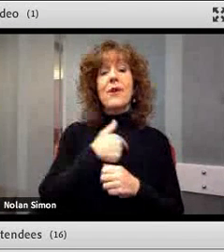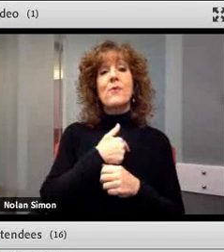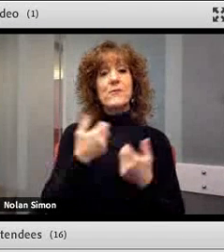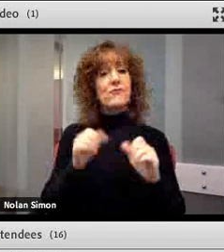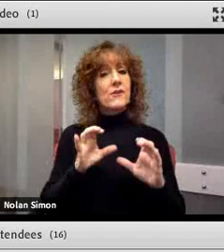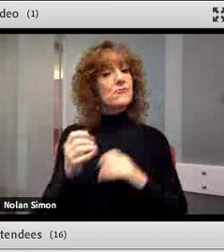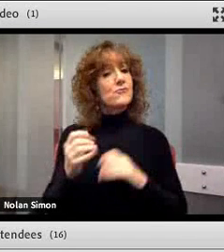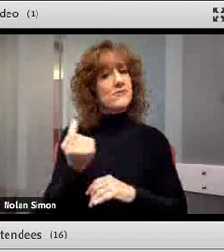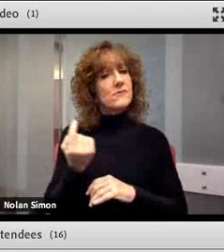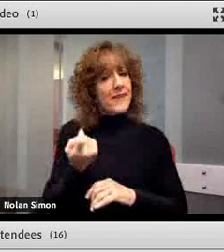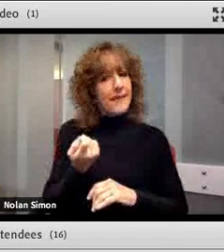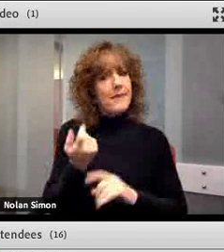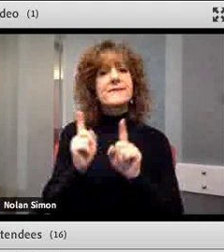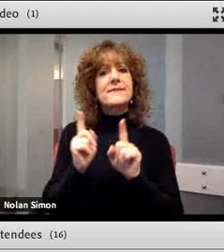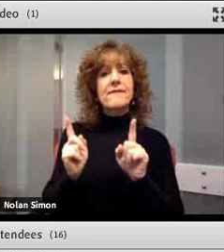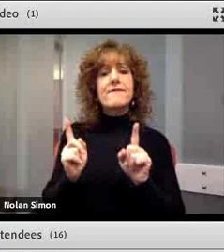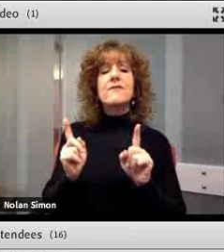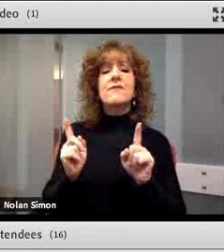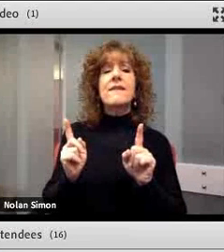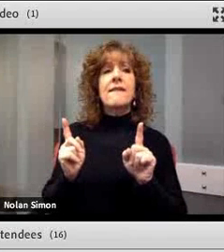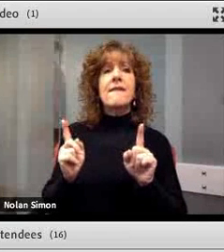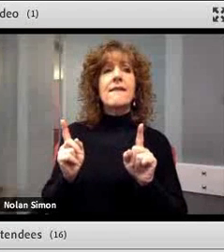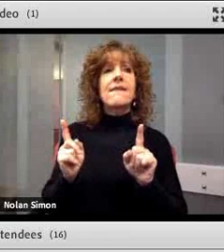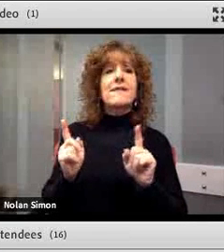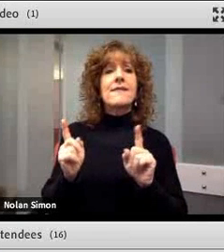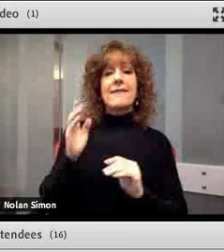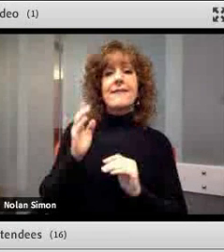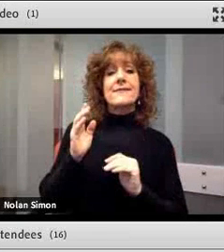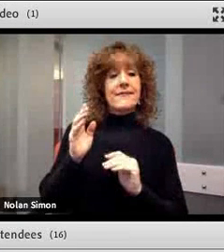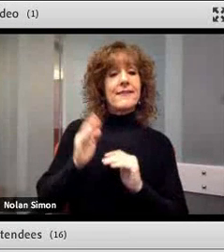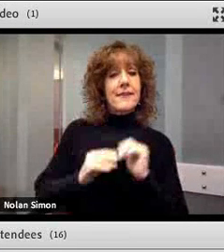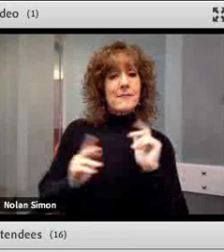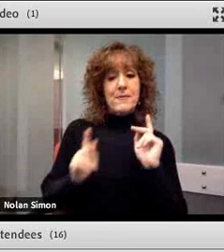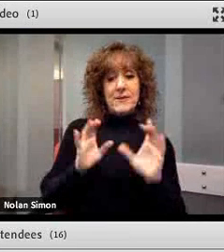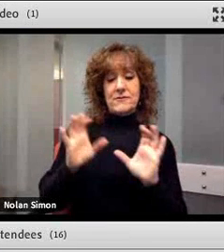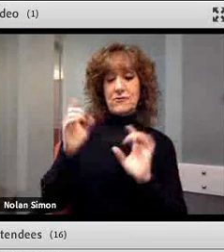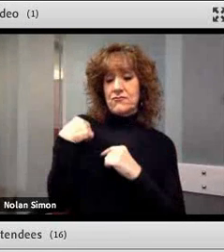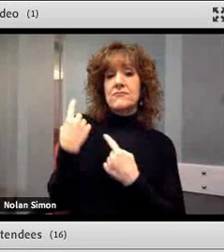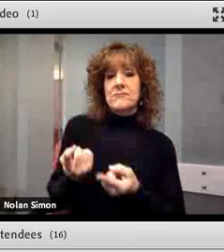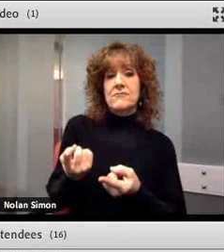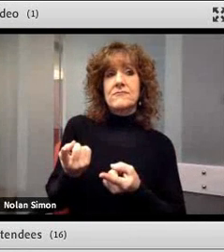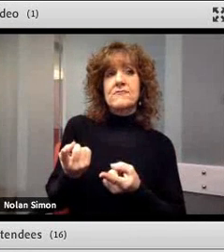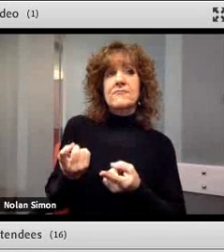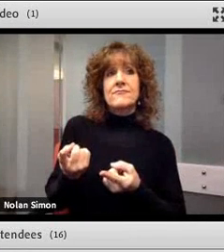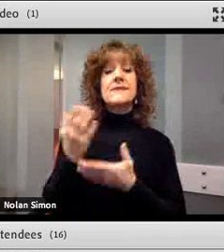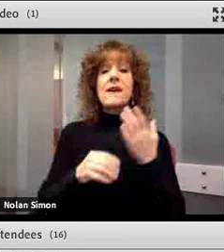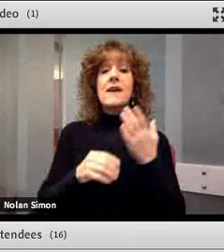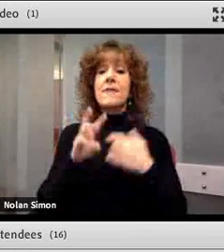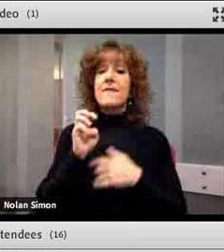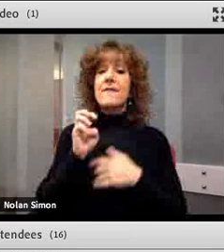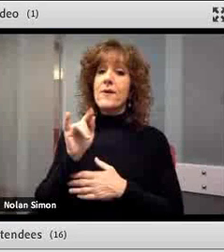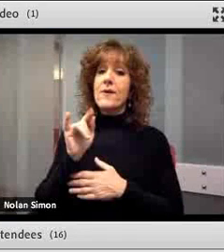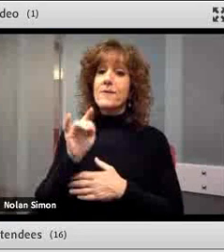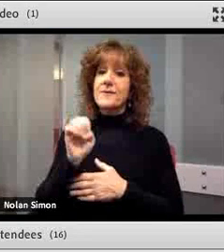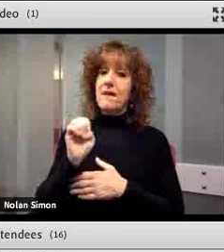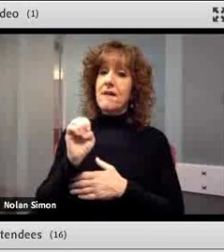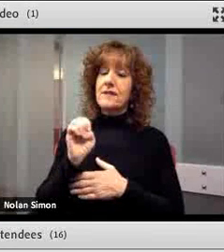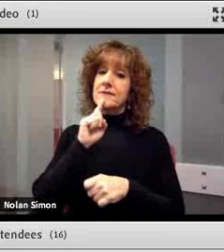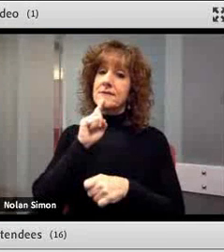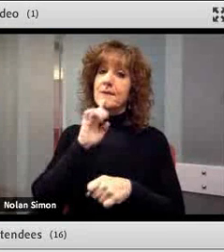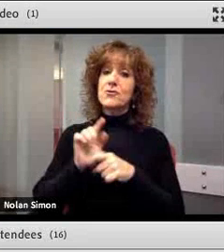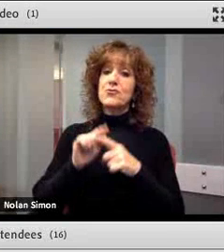We were trying to do something a little bit different than people have done before. Some of the websites that